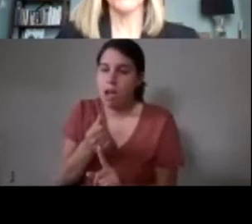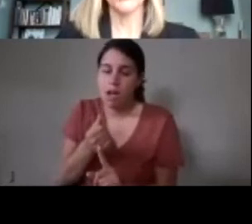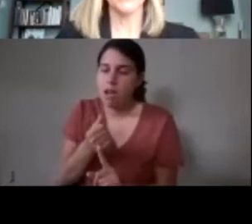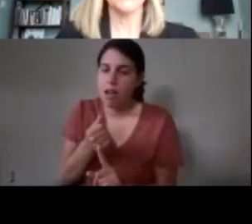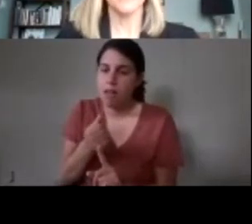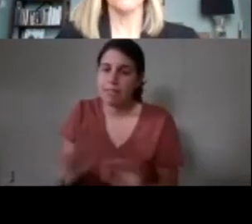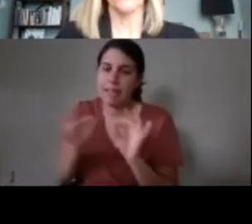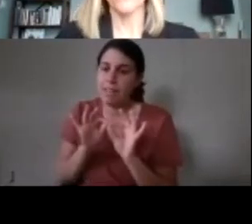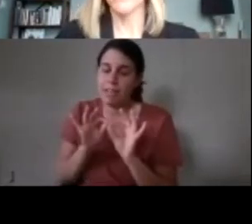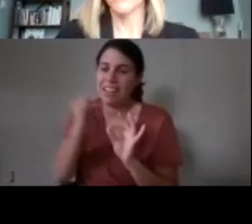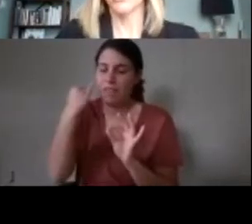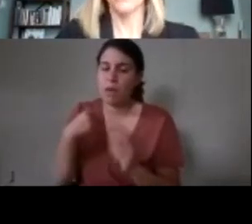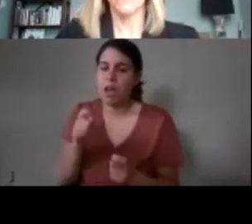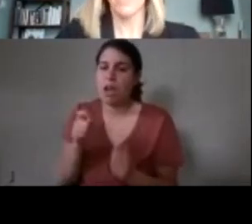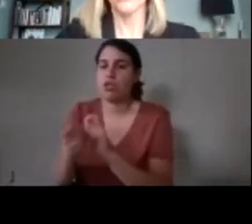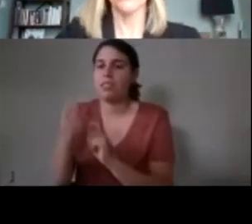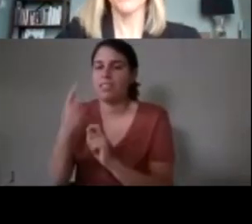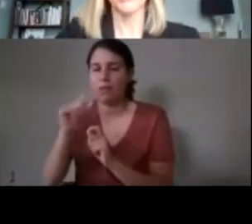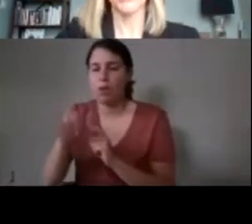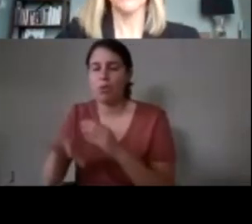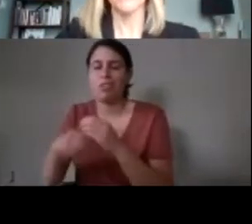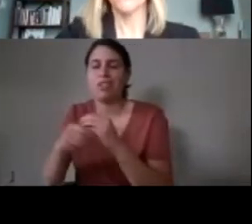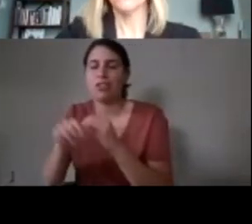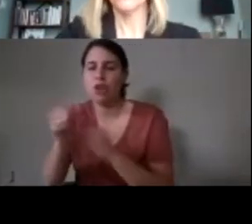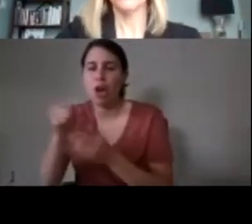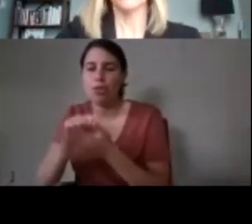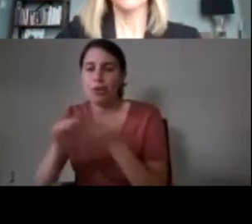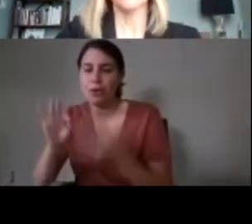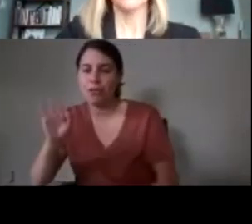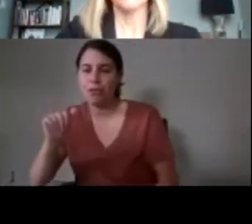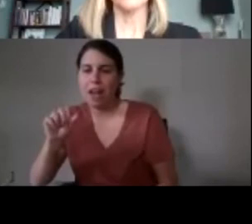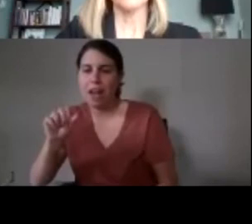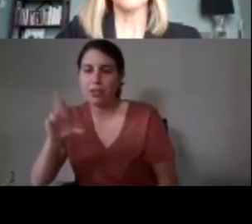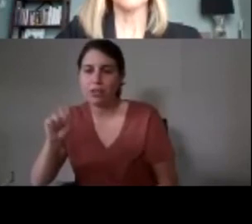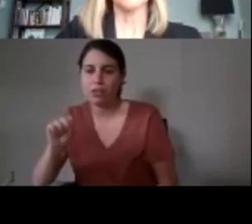significant once adjusting for those additional factors mentioned.